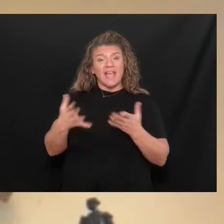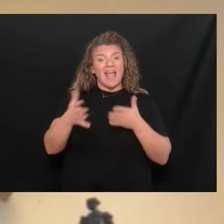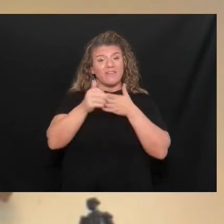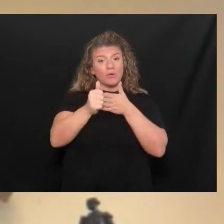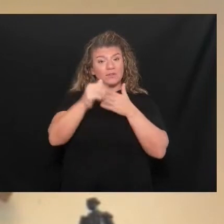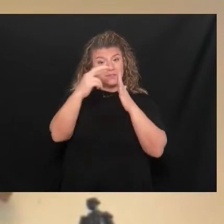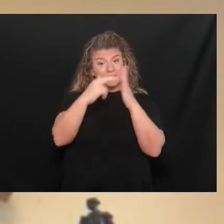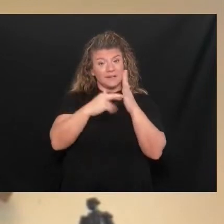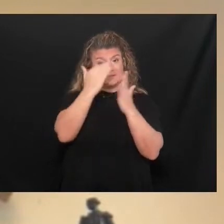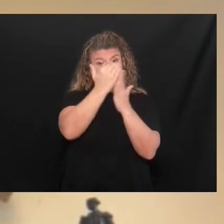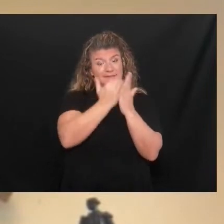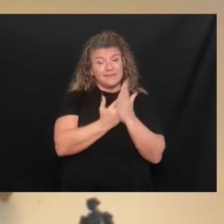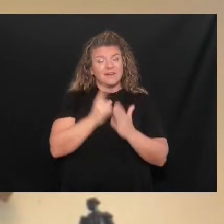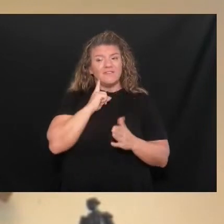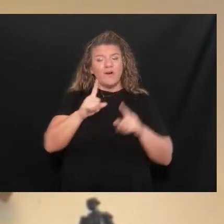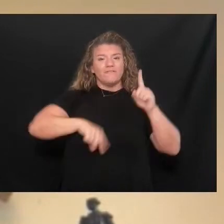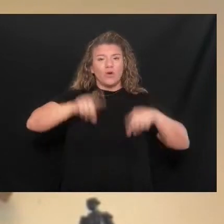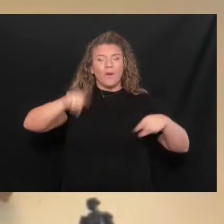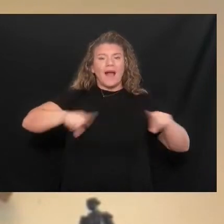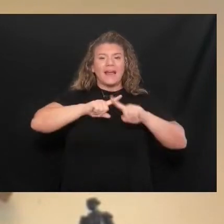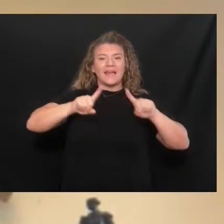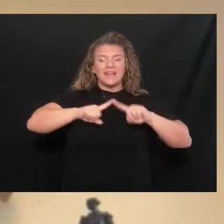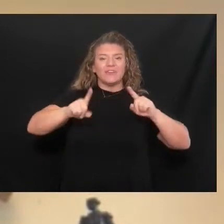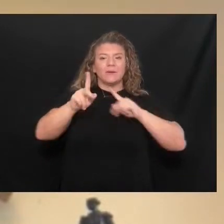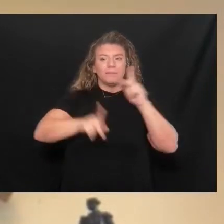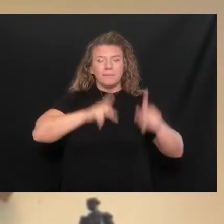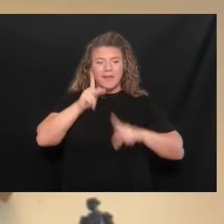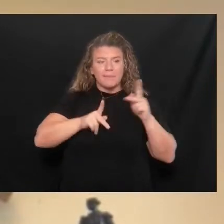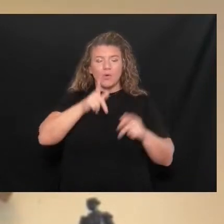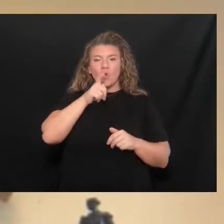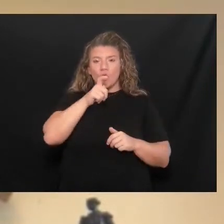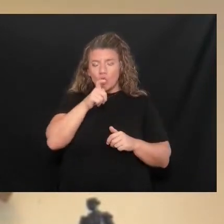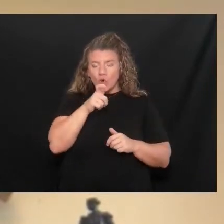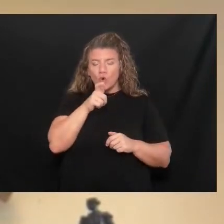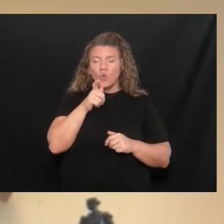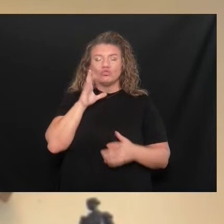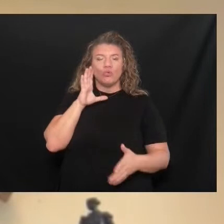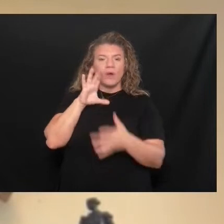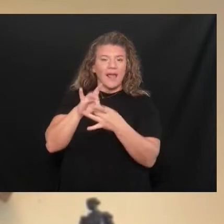a variety of providers related to the